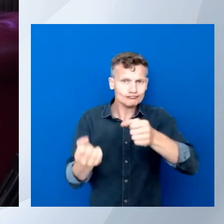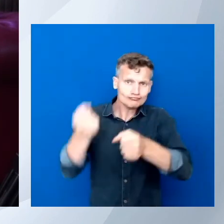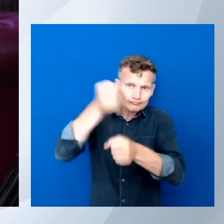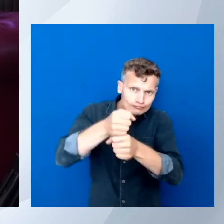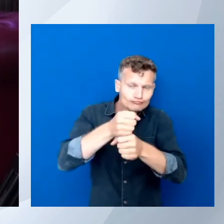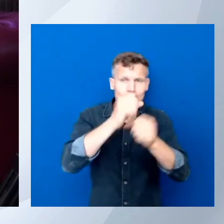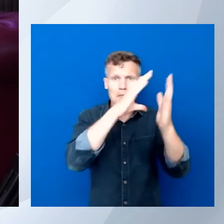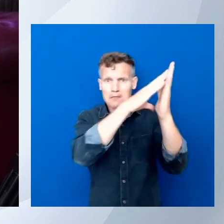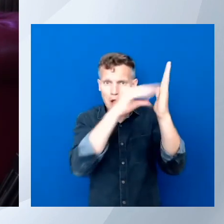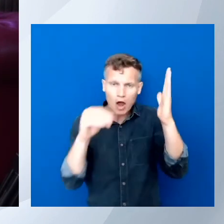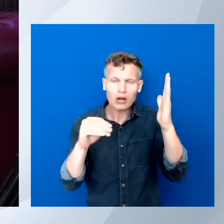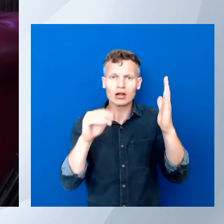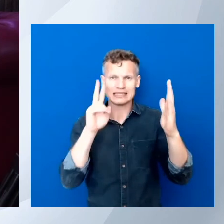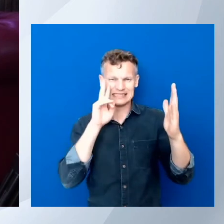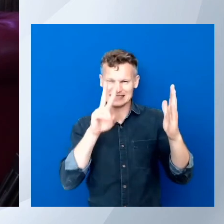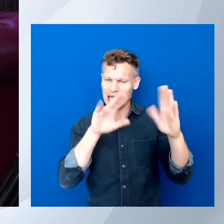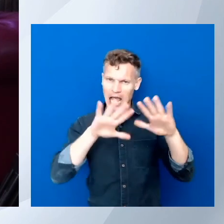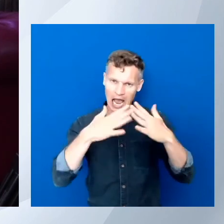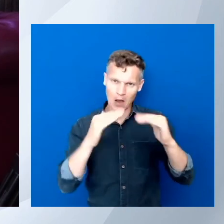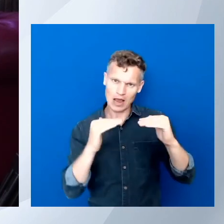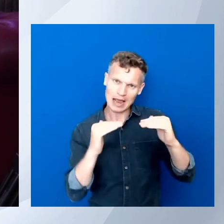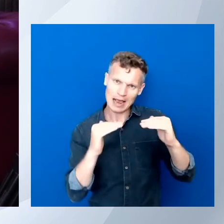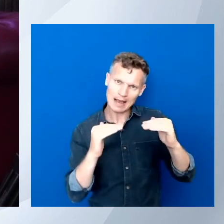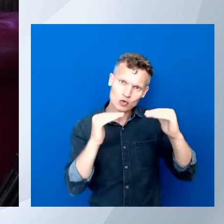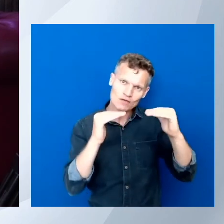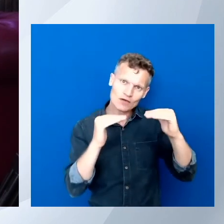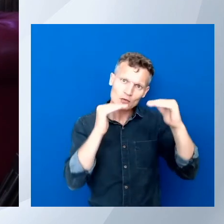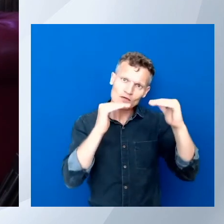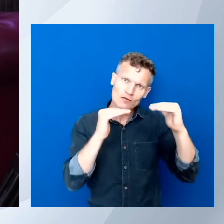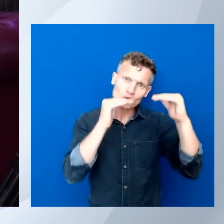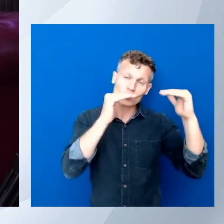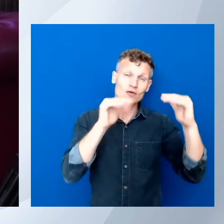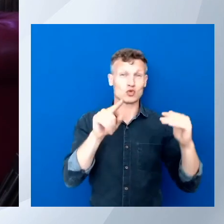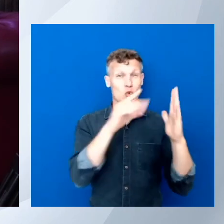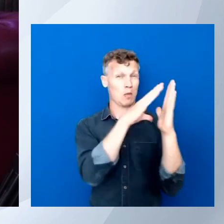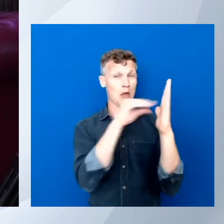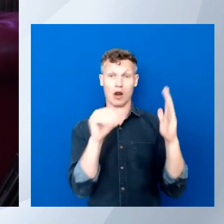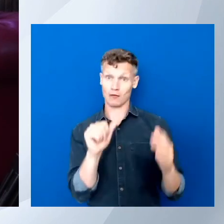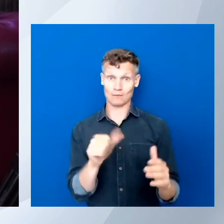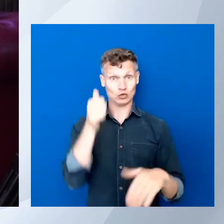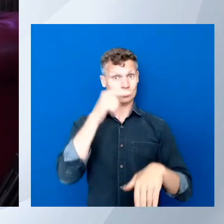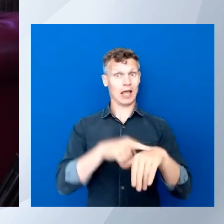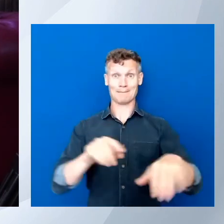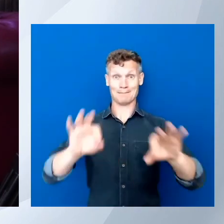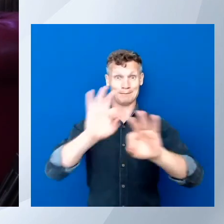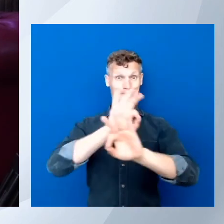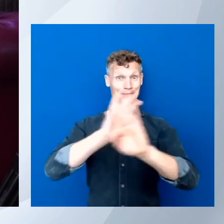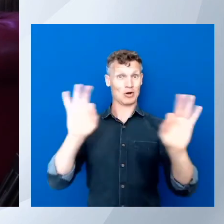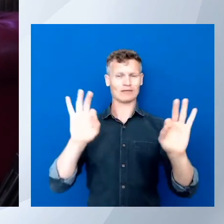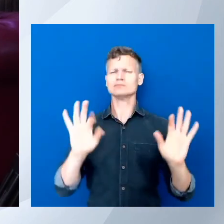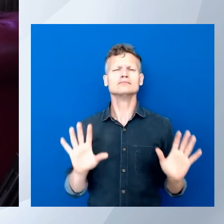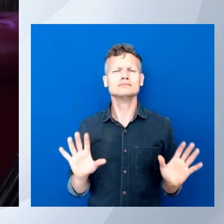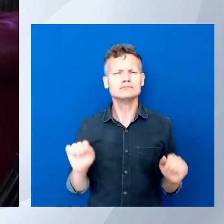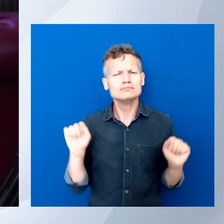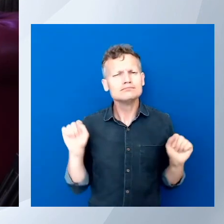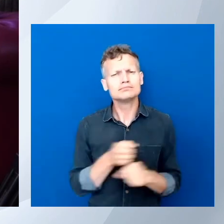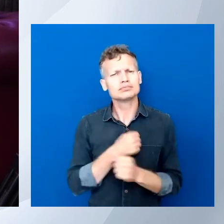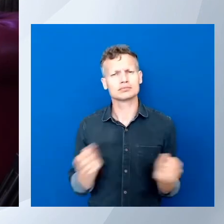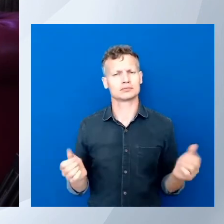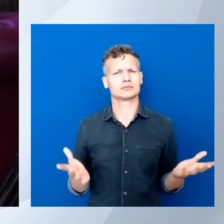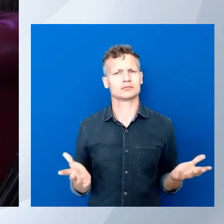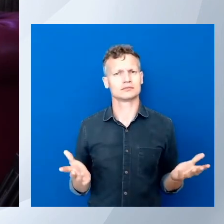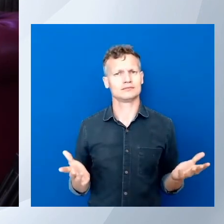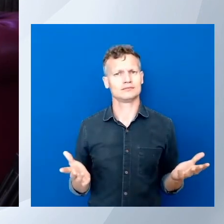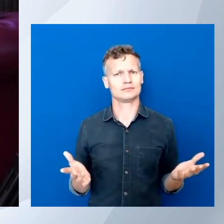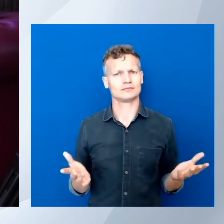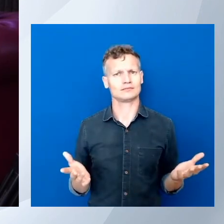again. There's no way your model is going to be perfect the first time, and there's no way to actually humanly predict what's going to